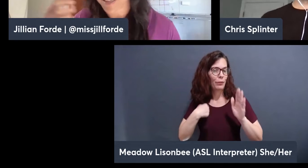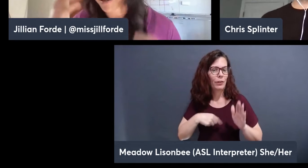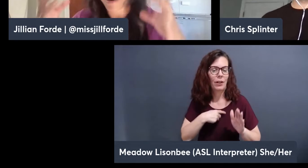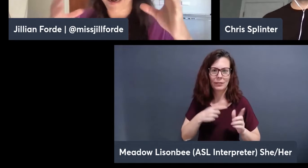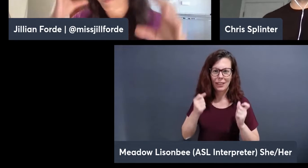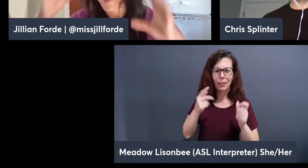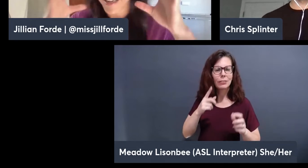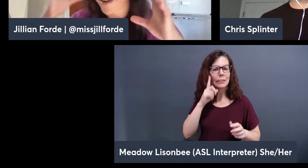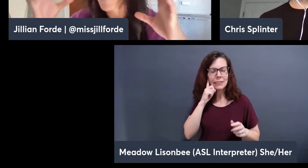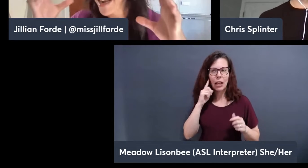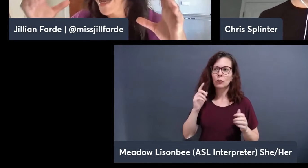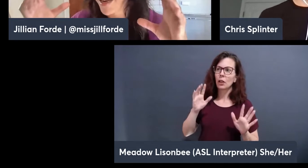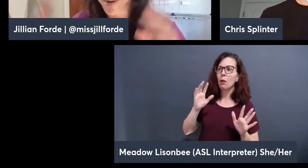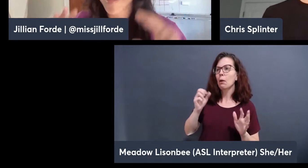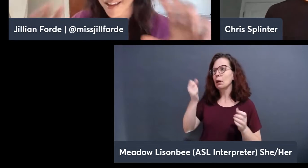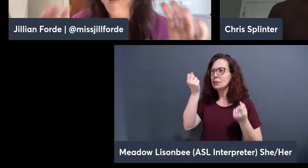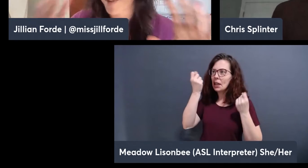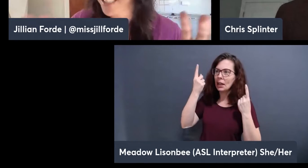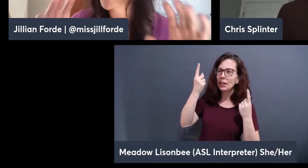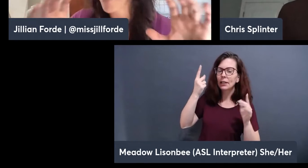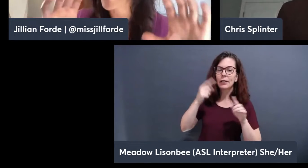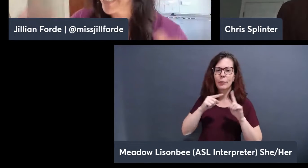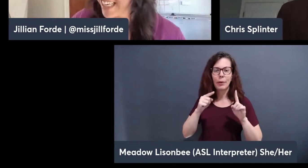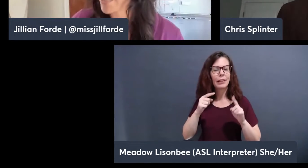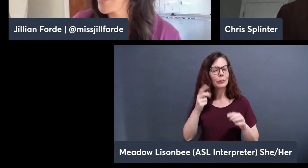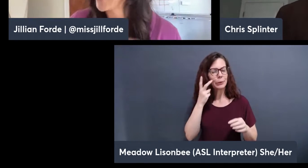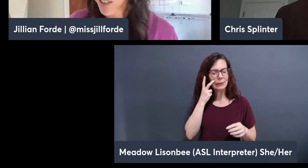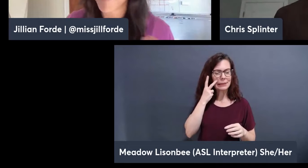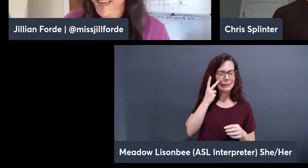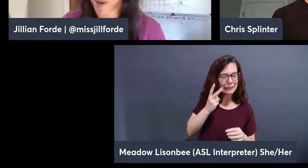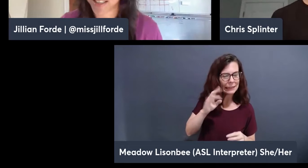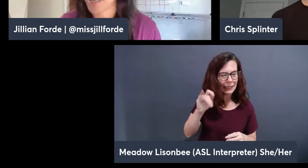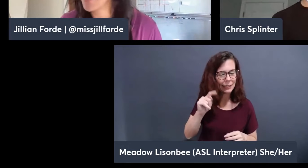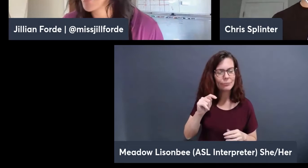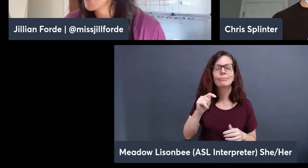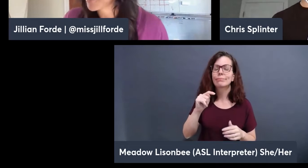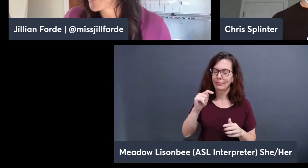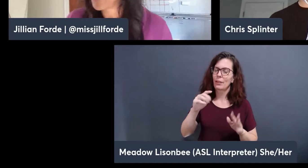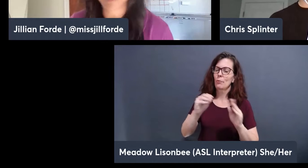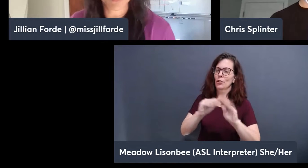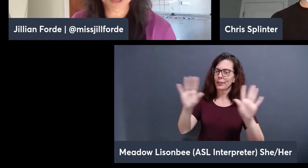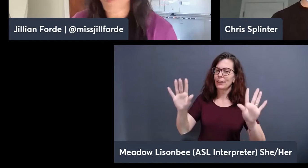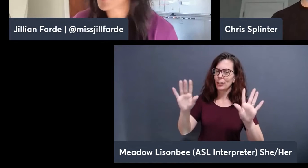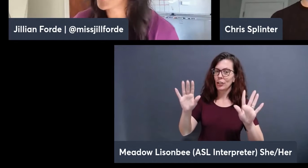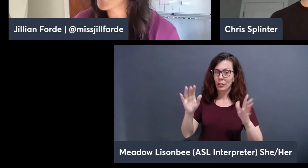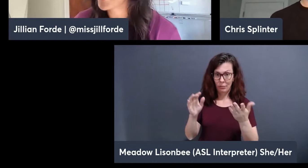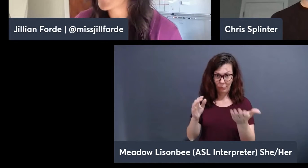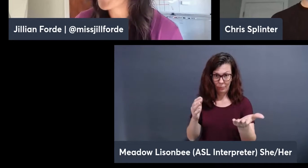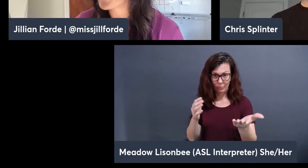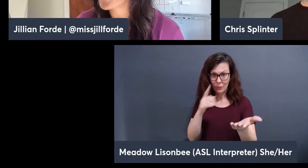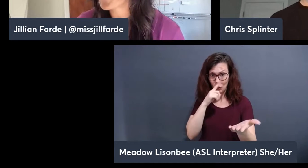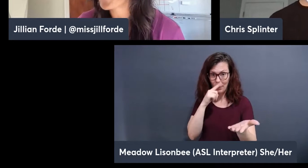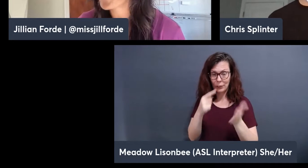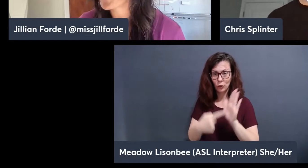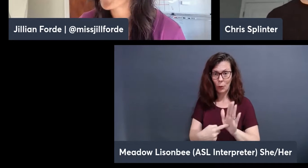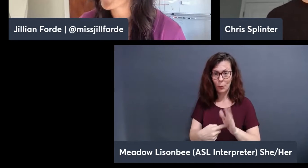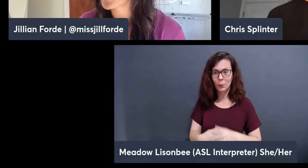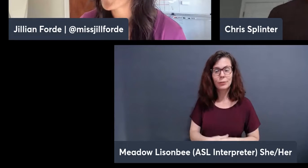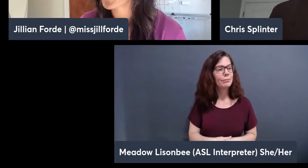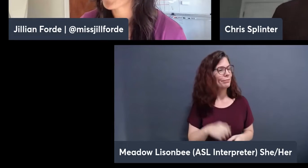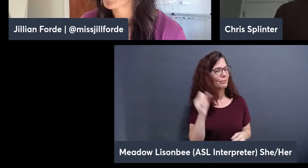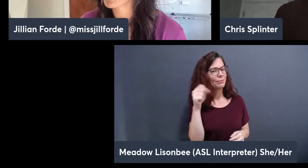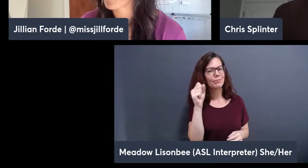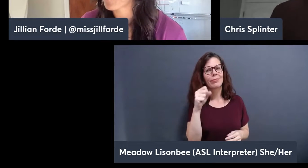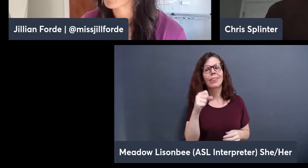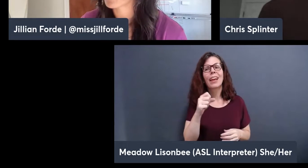this sounds like, okay, I get it in my head, but I think once you start to see it, then it starts to make more sense. So can you show us? Yeah, and I'll